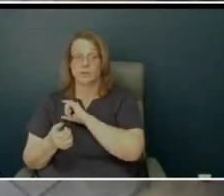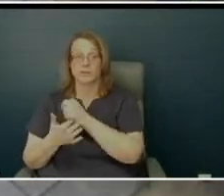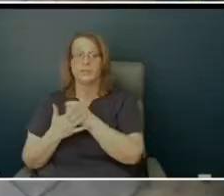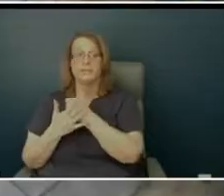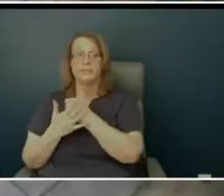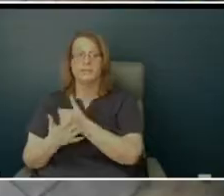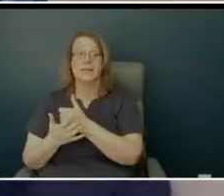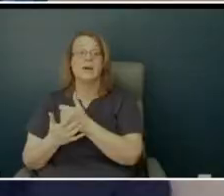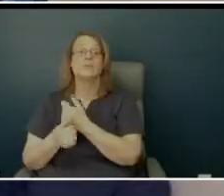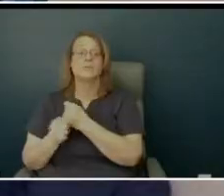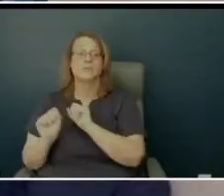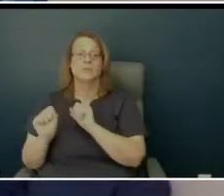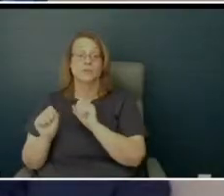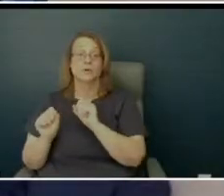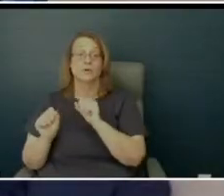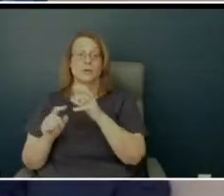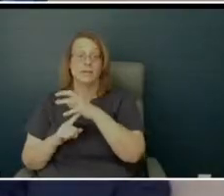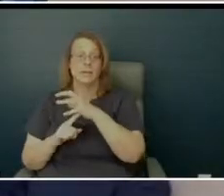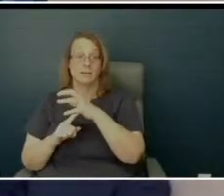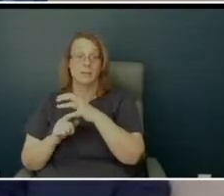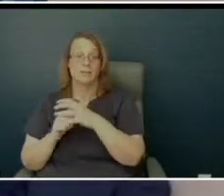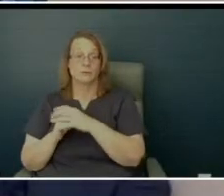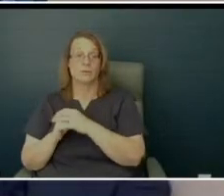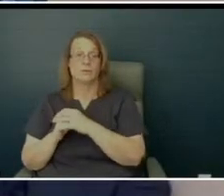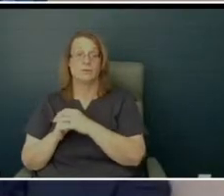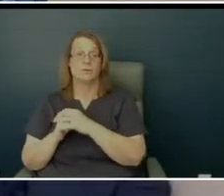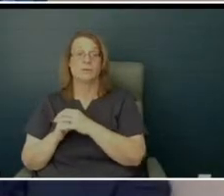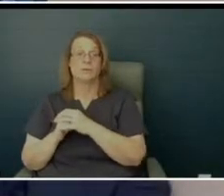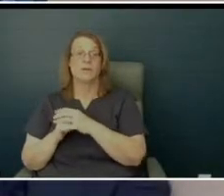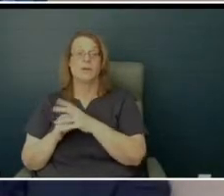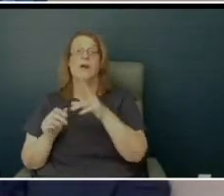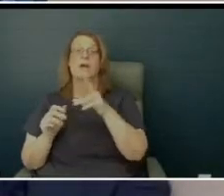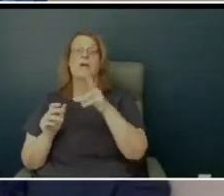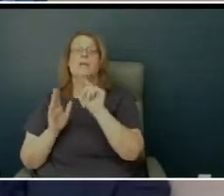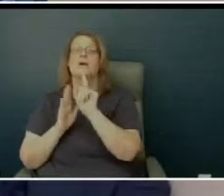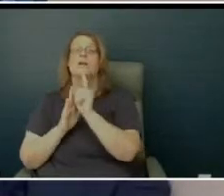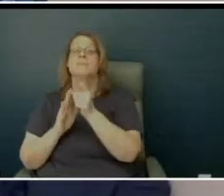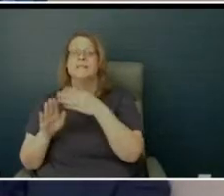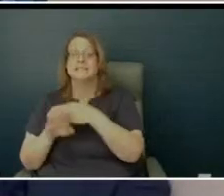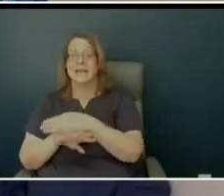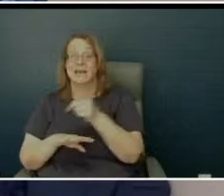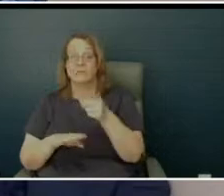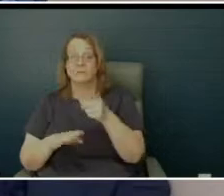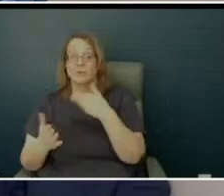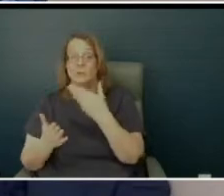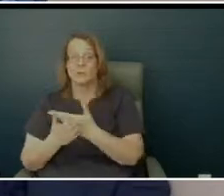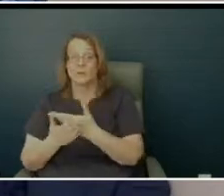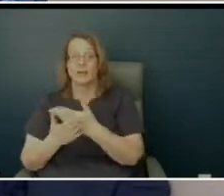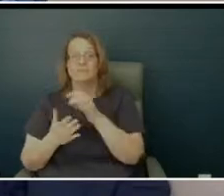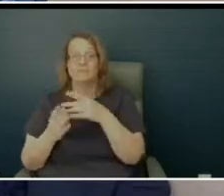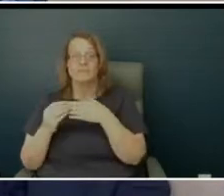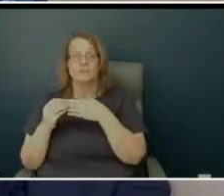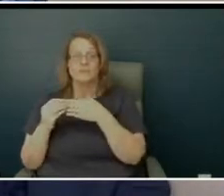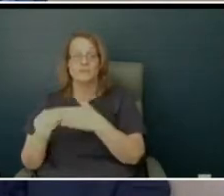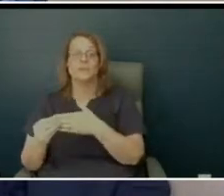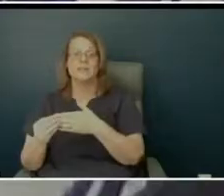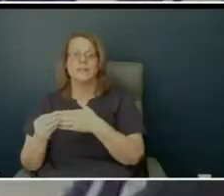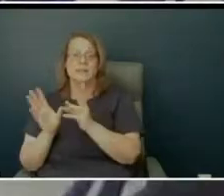Capitol. Mr. Donahue, 30 minutes after you arrived at the Capitol, did you lead a briefing for the vice